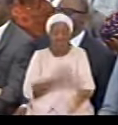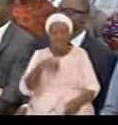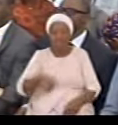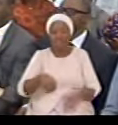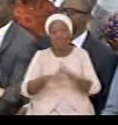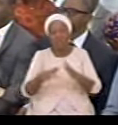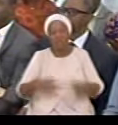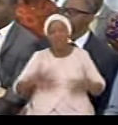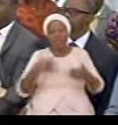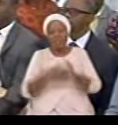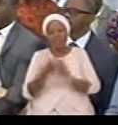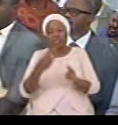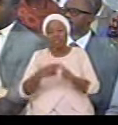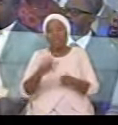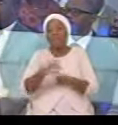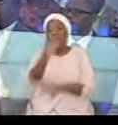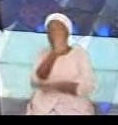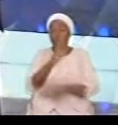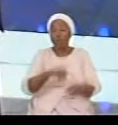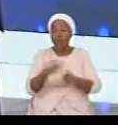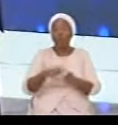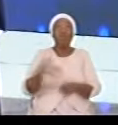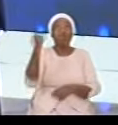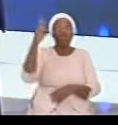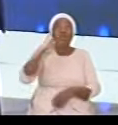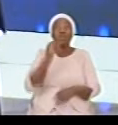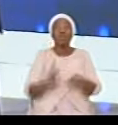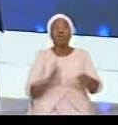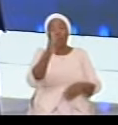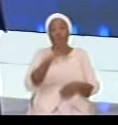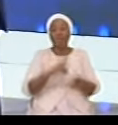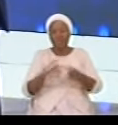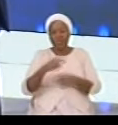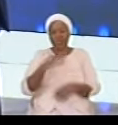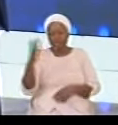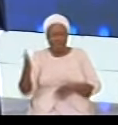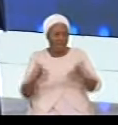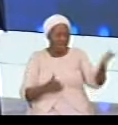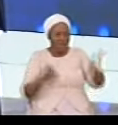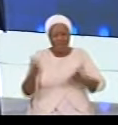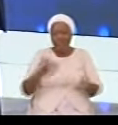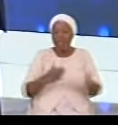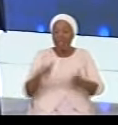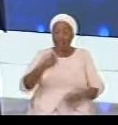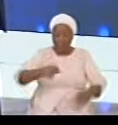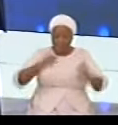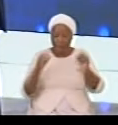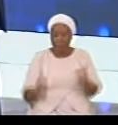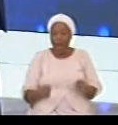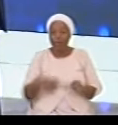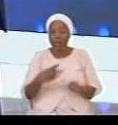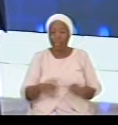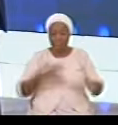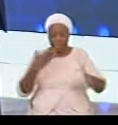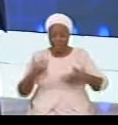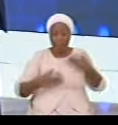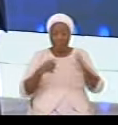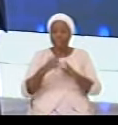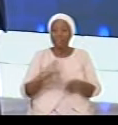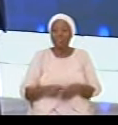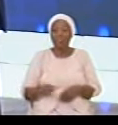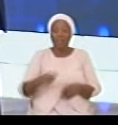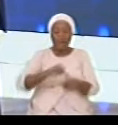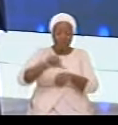In the afternoon, when the sun is up, and when you've been here and there, the power, the excitement, the